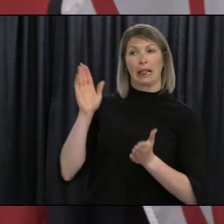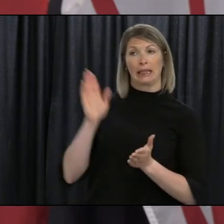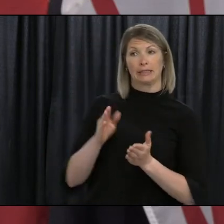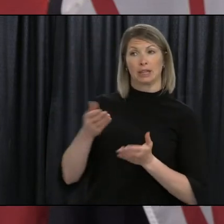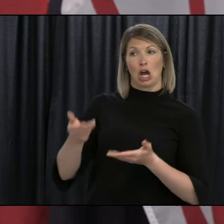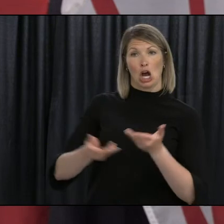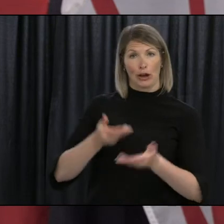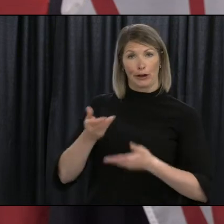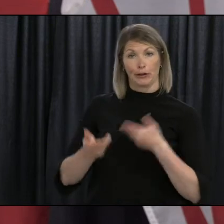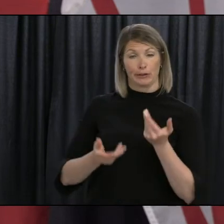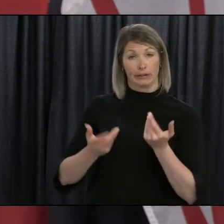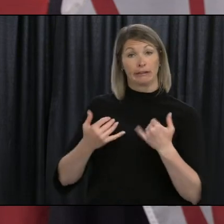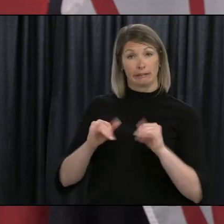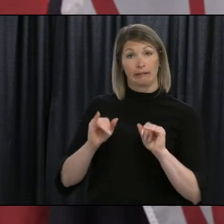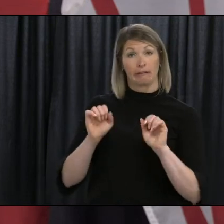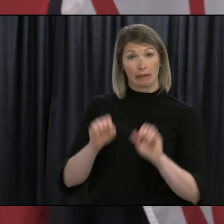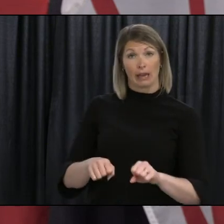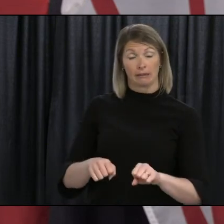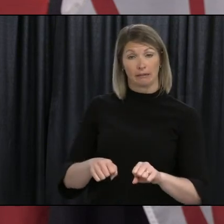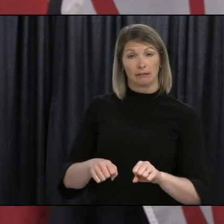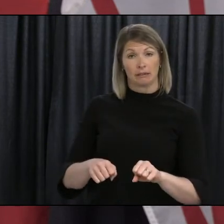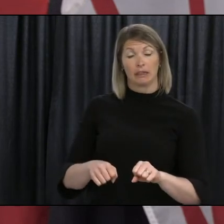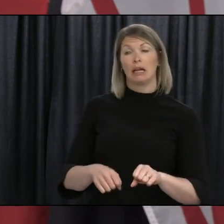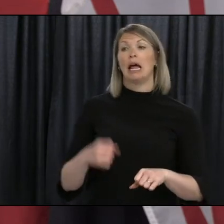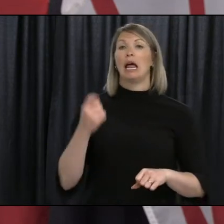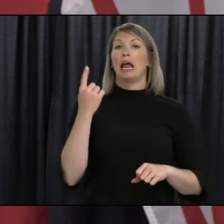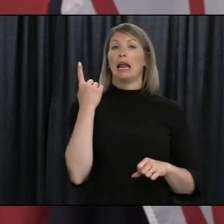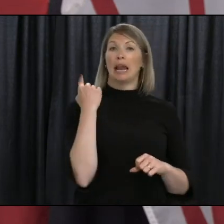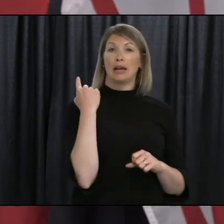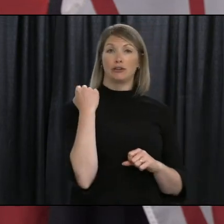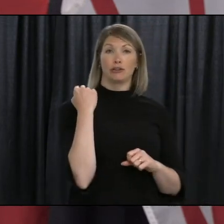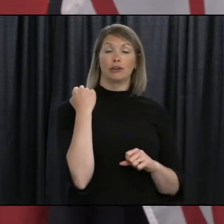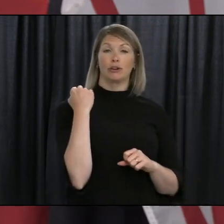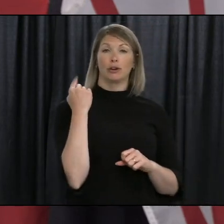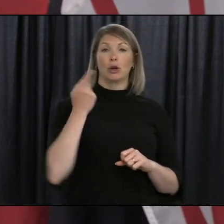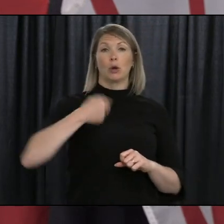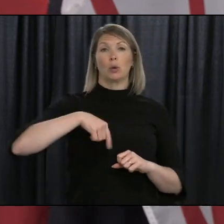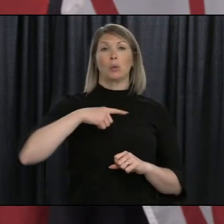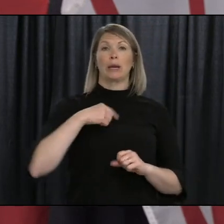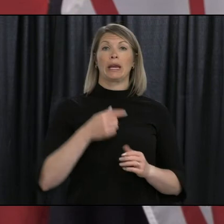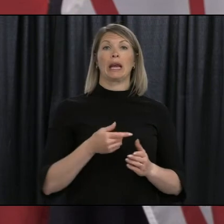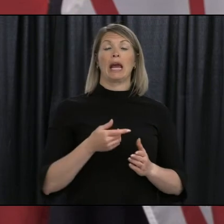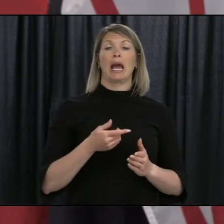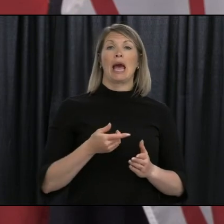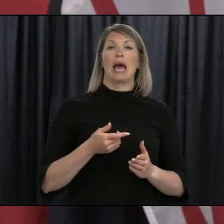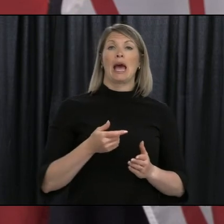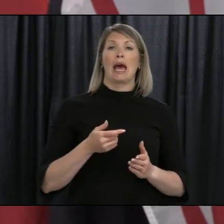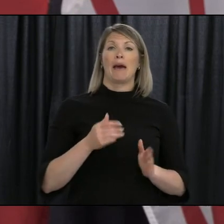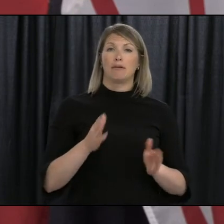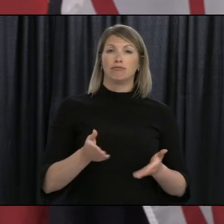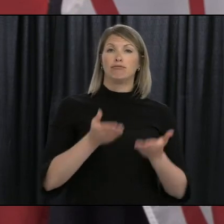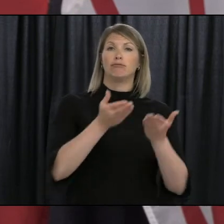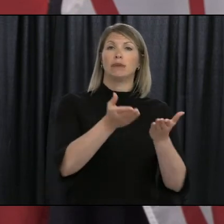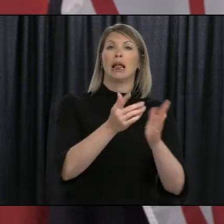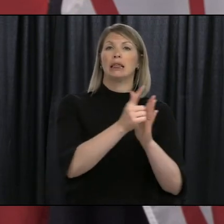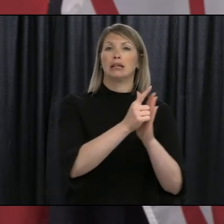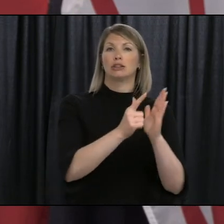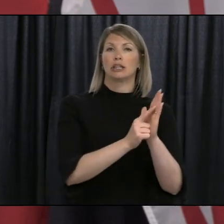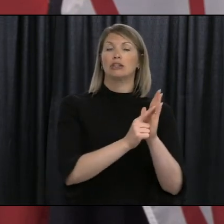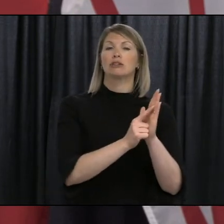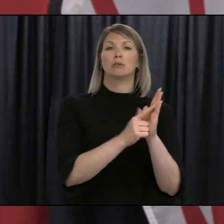last year, we put legislation through the House of Assembly that gives government